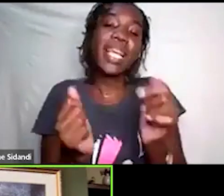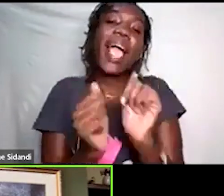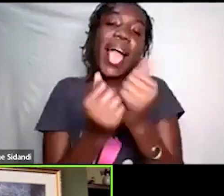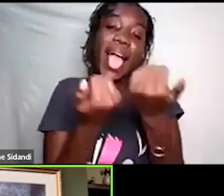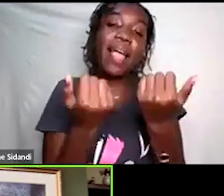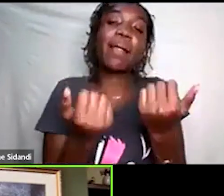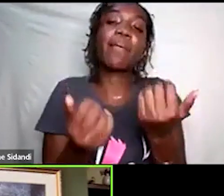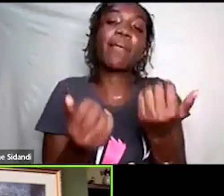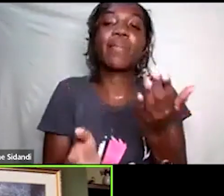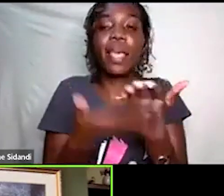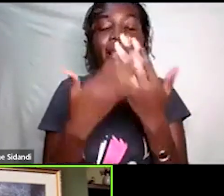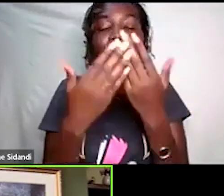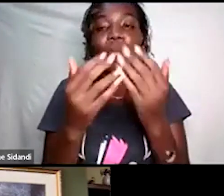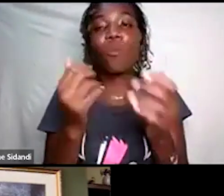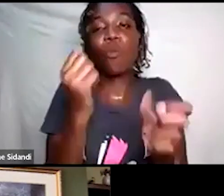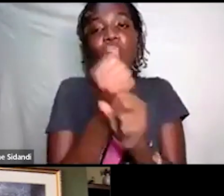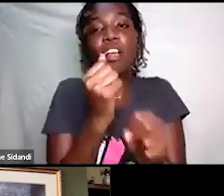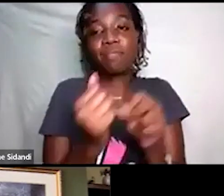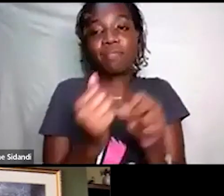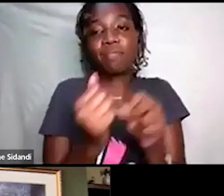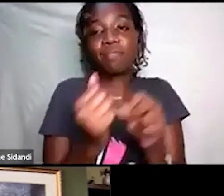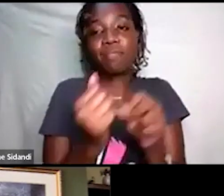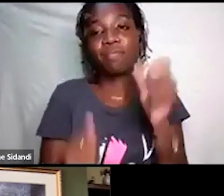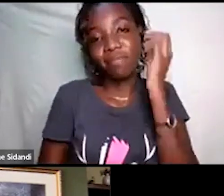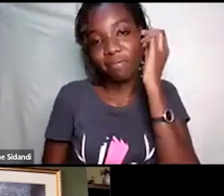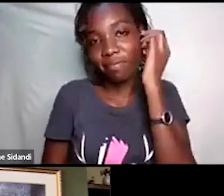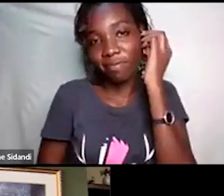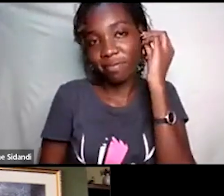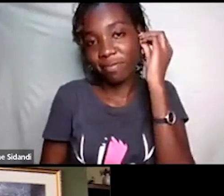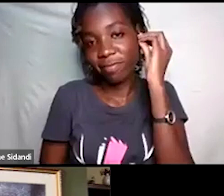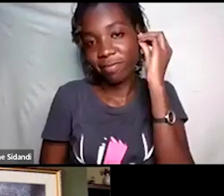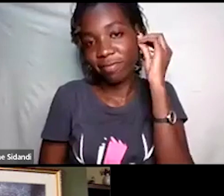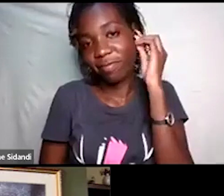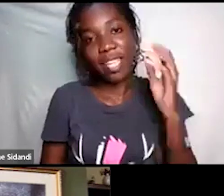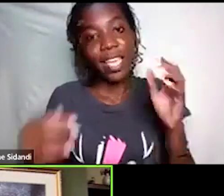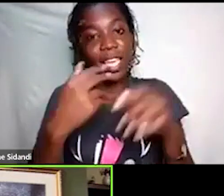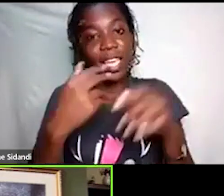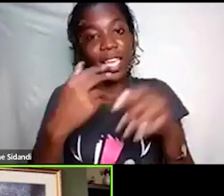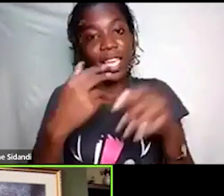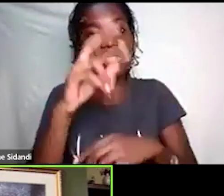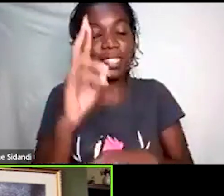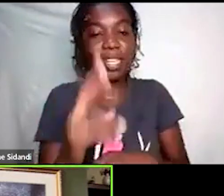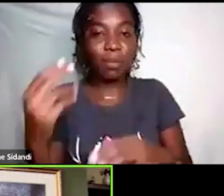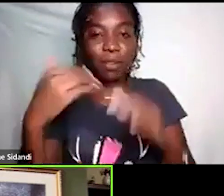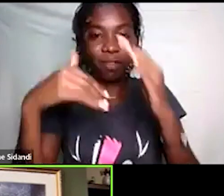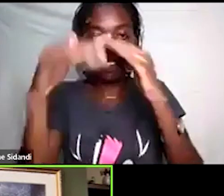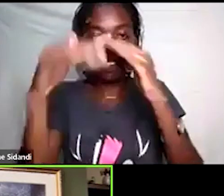Yeah. You HR professionals on the call say aye. Aye.